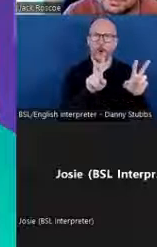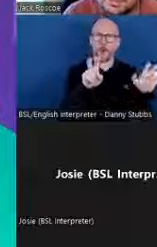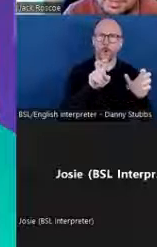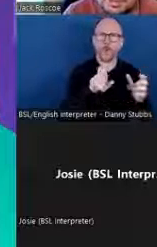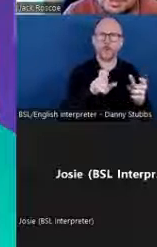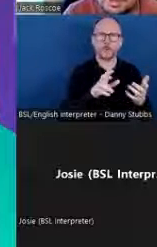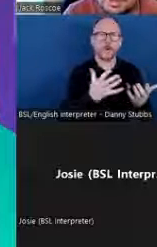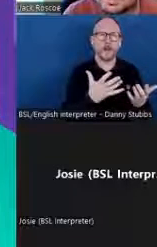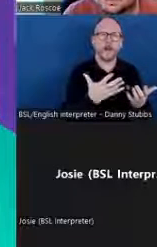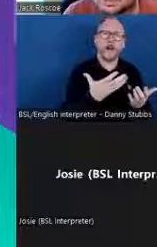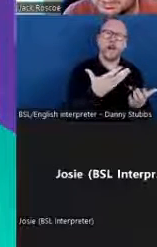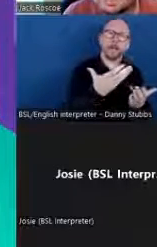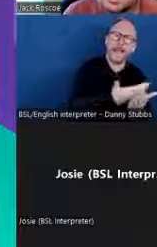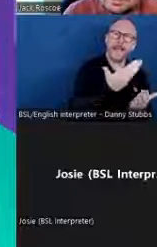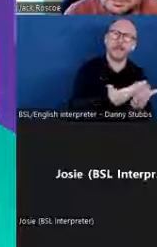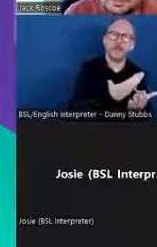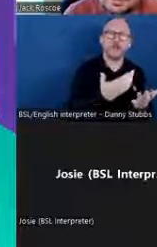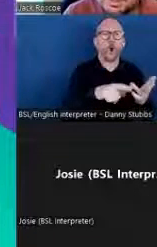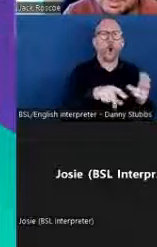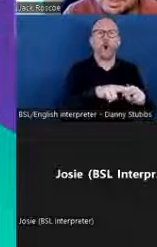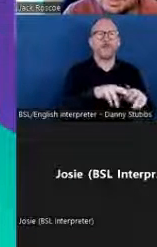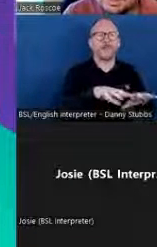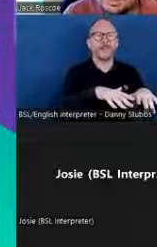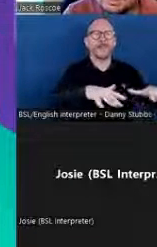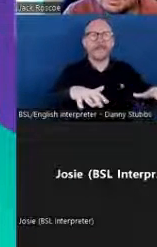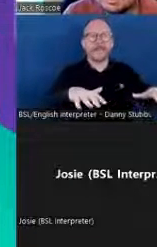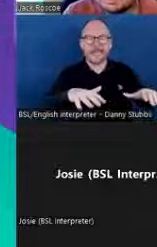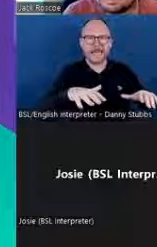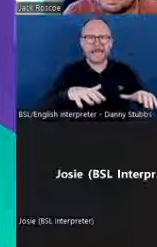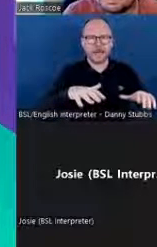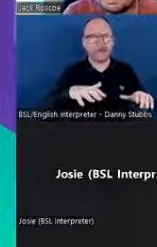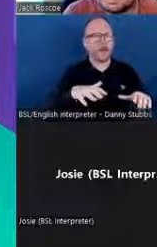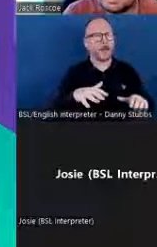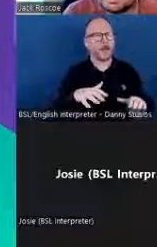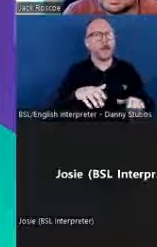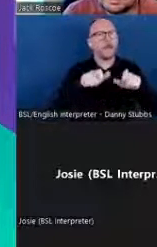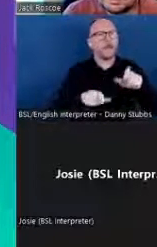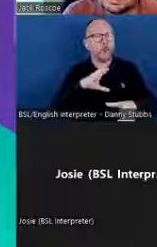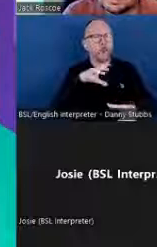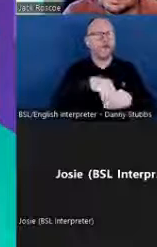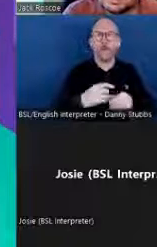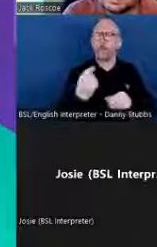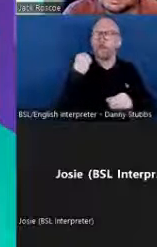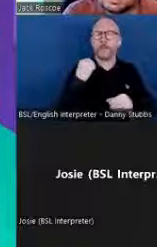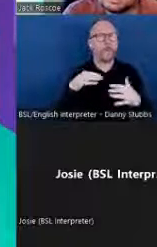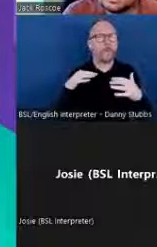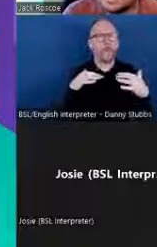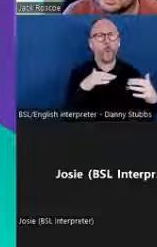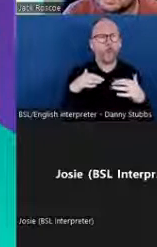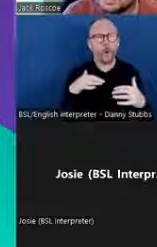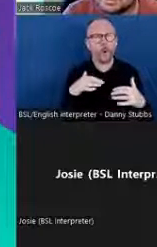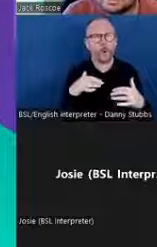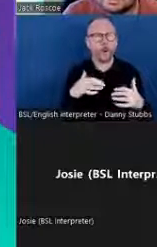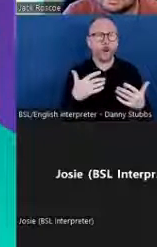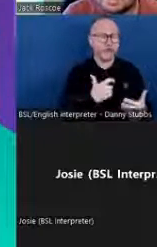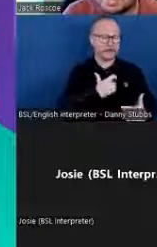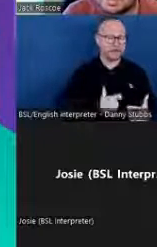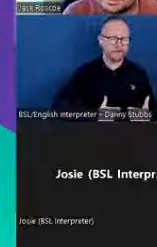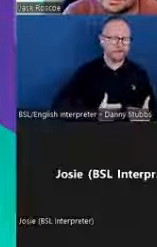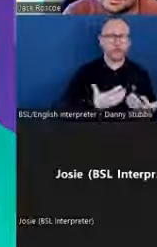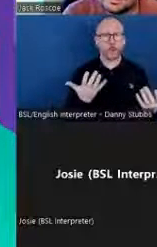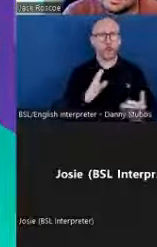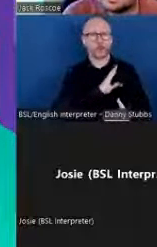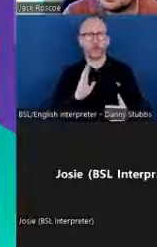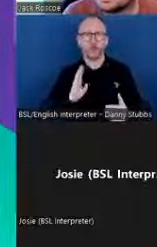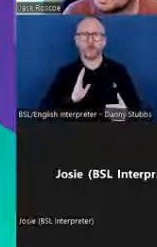war effort, soldiers and civilians. And they were all people who either were killed or went